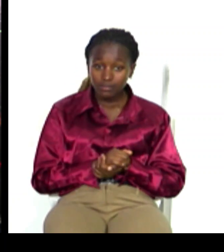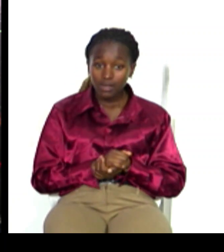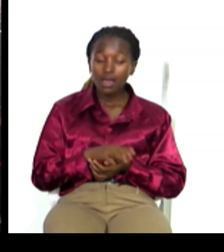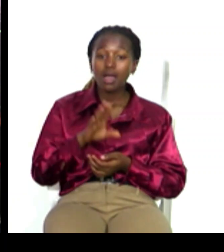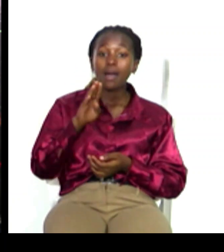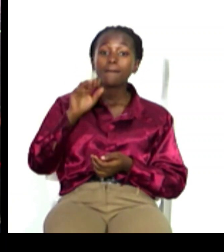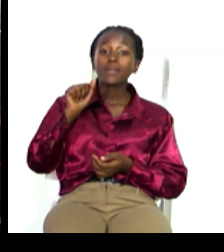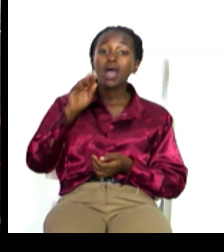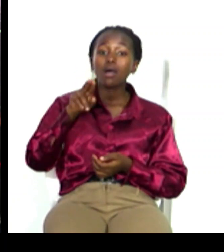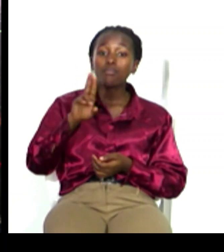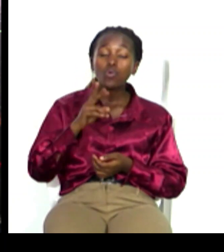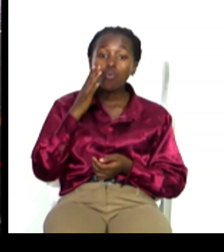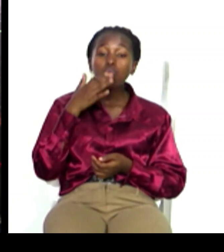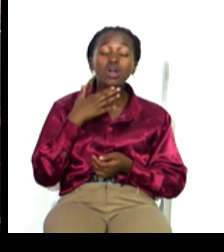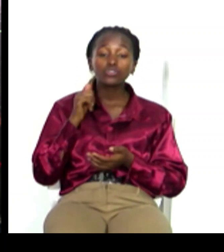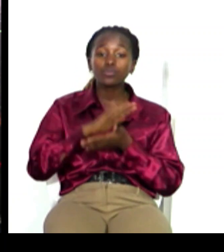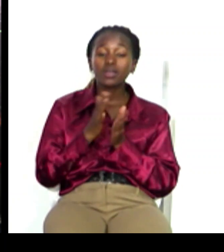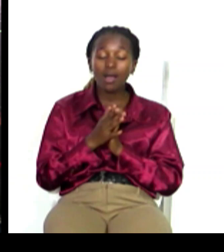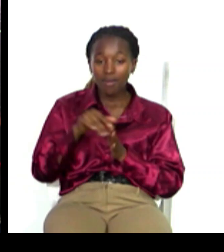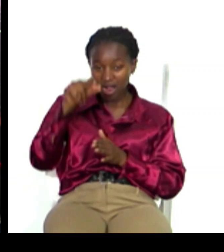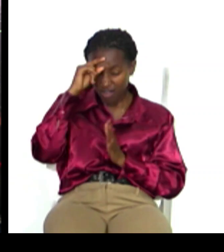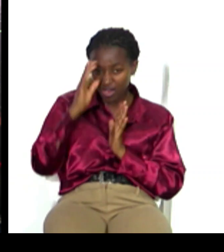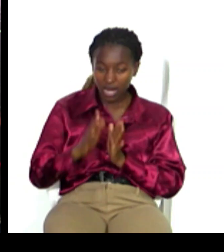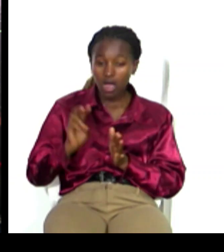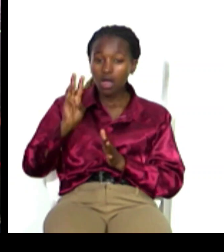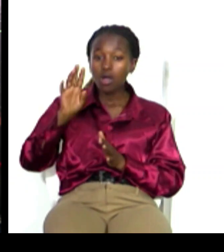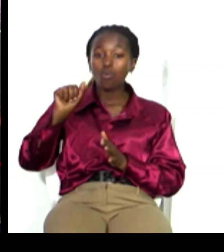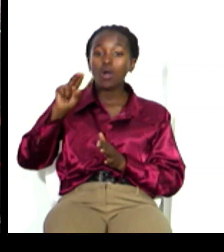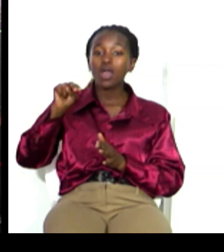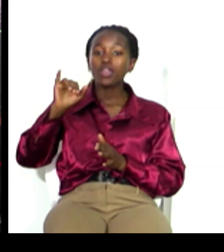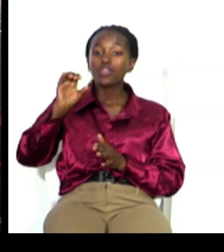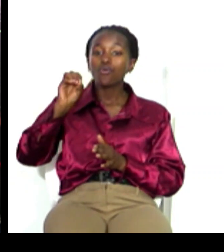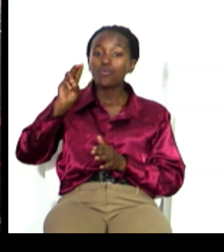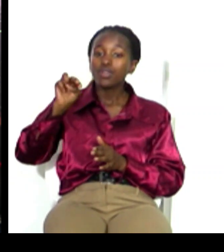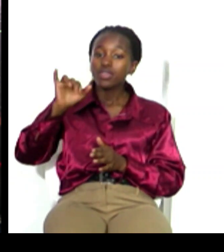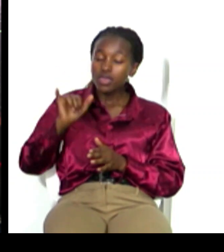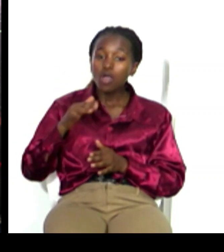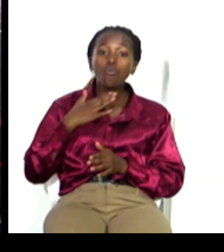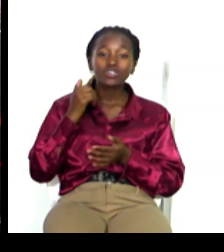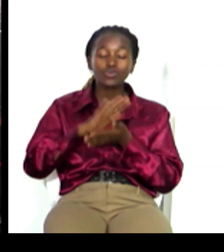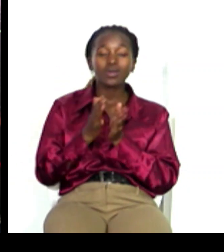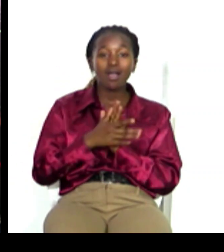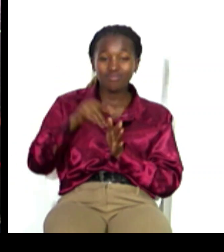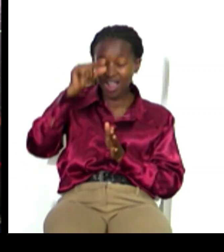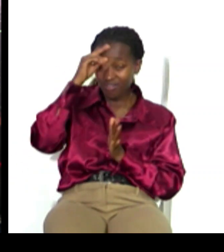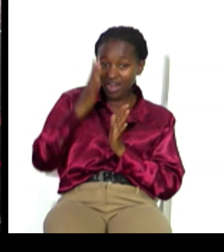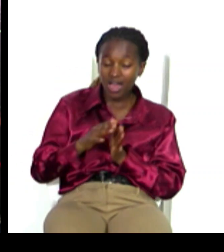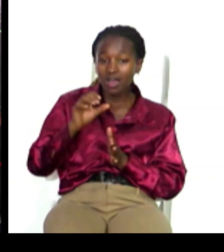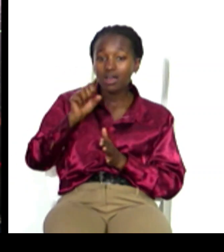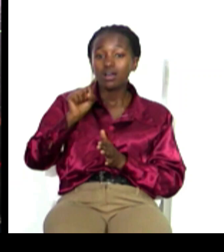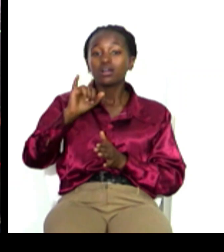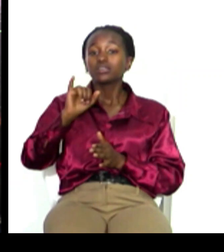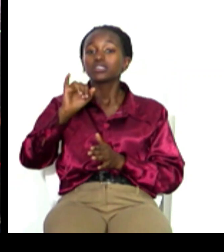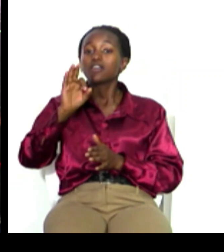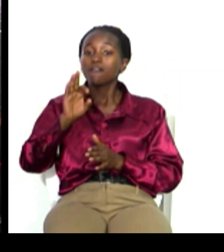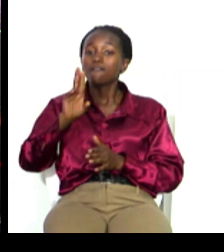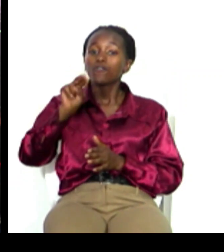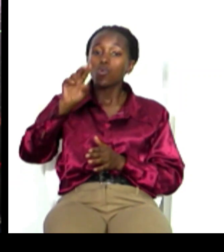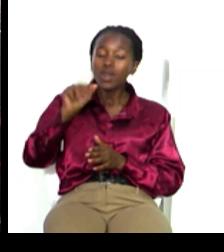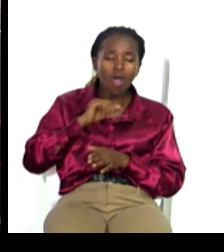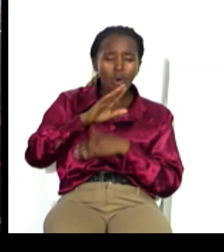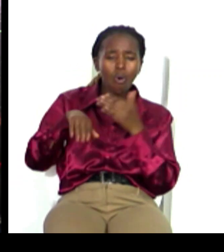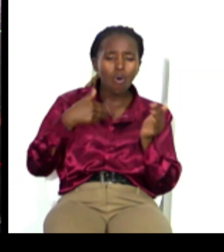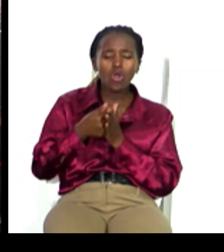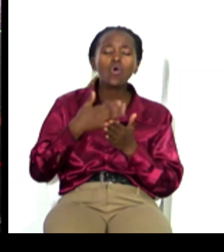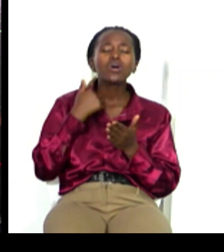the governor of Nairobi, Tim Wanyonyi anataka kuwa governor. There's some insinuation that Edwin Sifuna also want to be the governor of Nairobi.